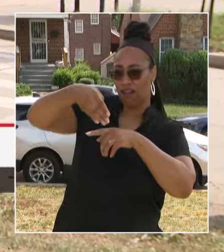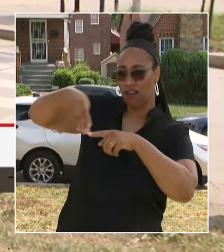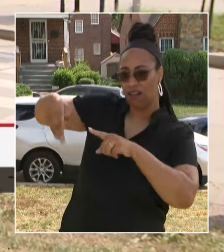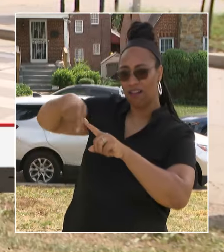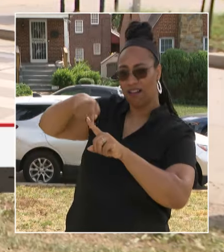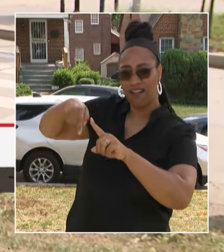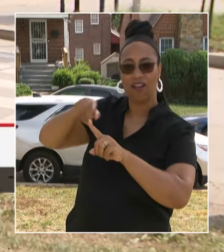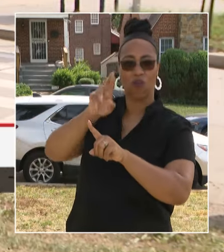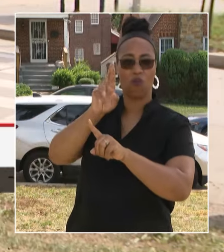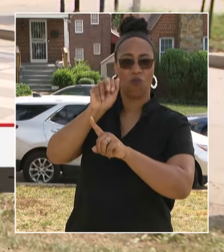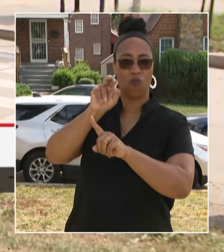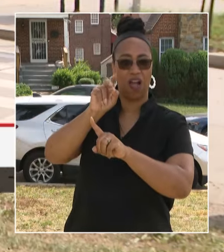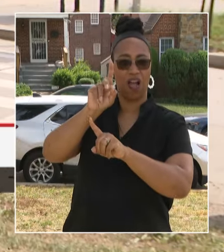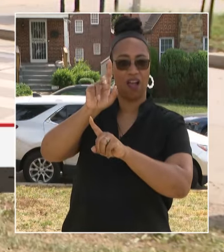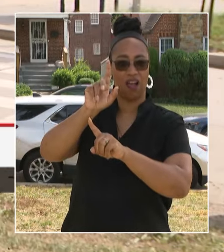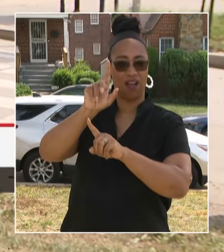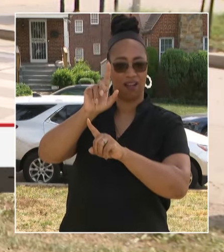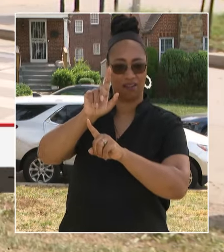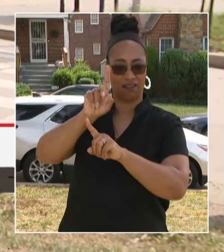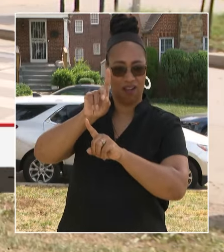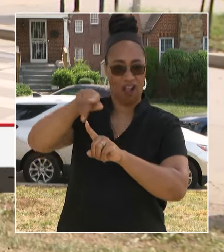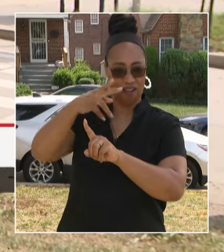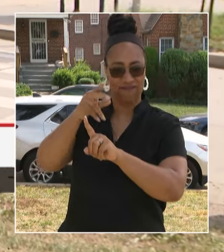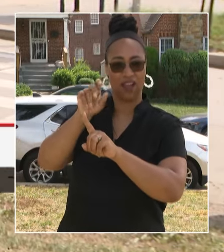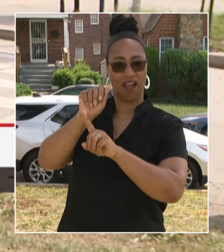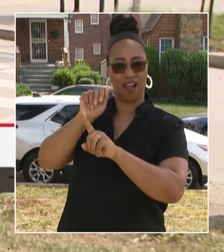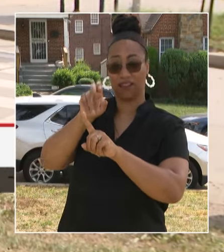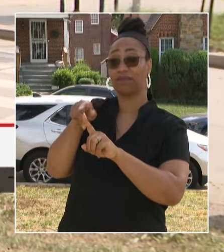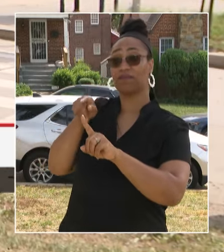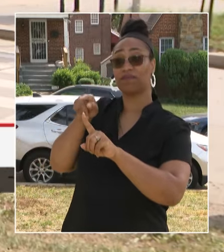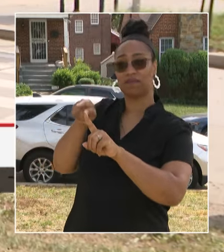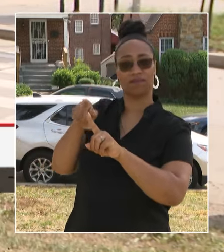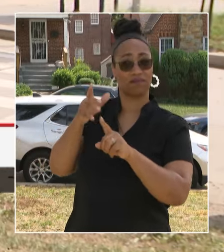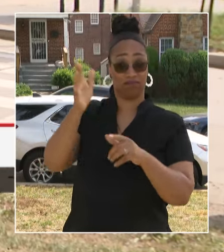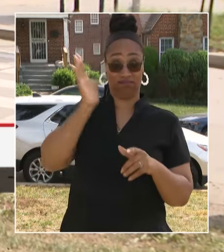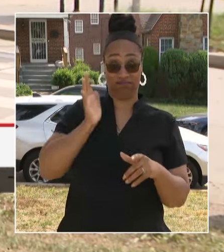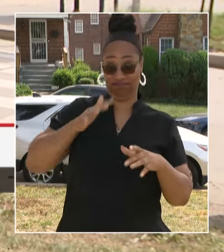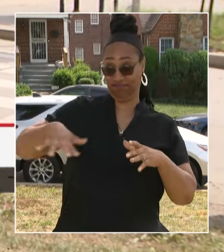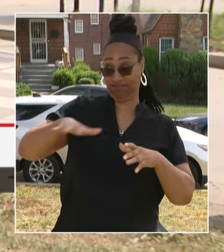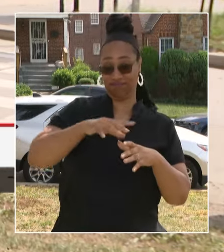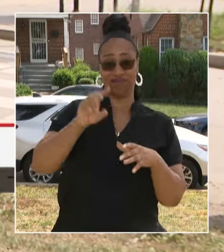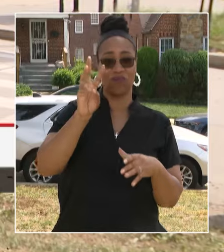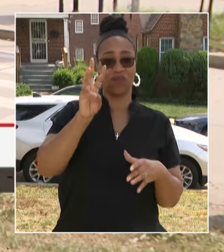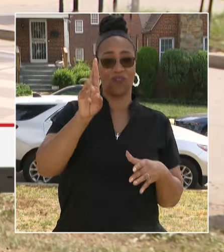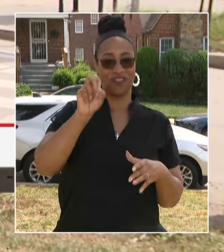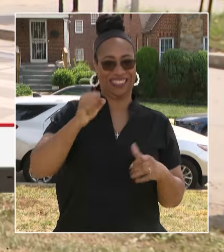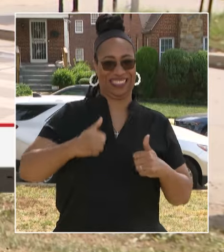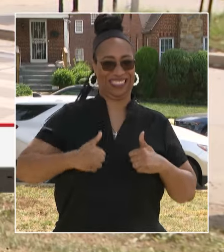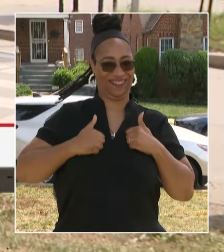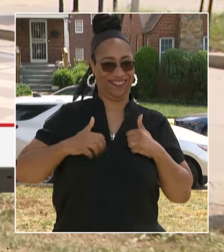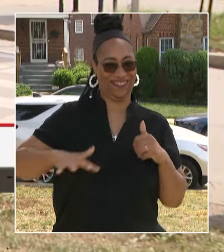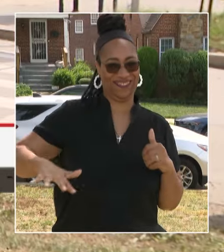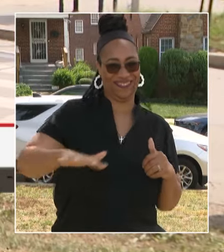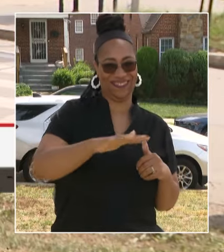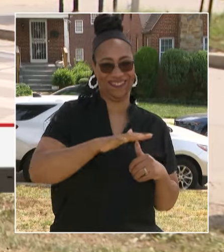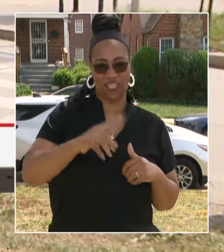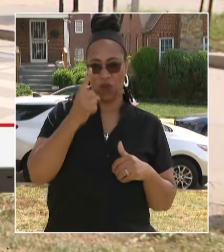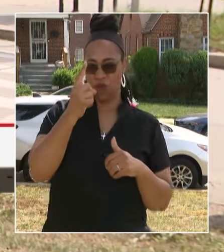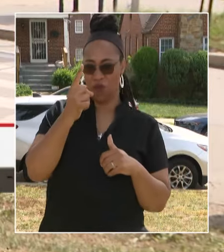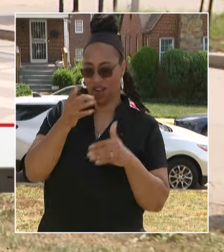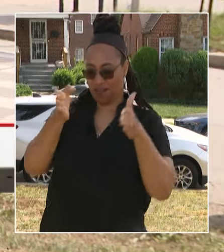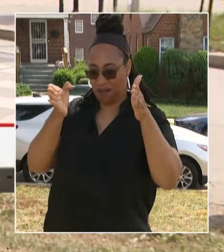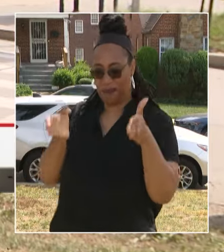normally we designate one block or so, but we made a point to offer distinction in offering, I believe, 3 to 5 blocks that bear the